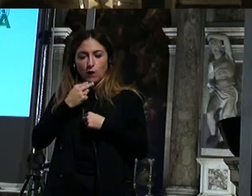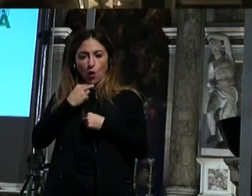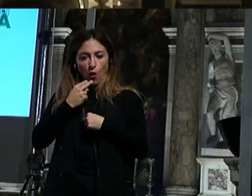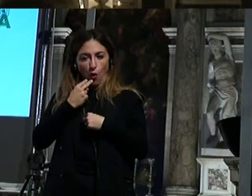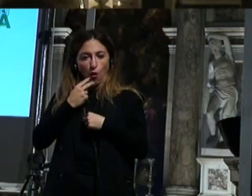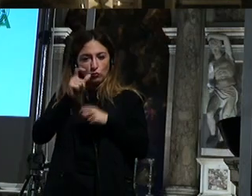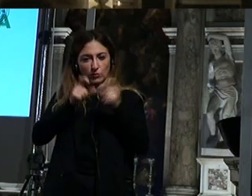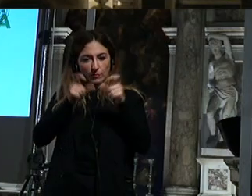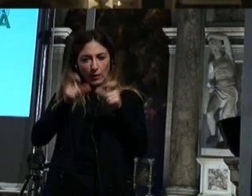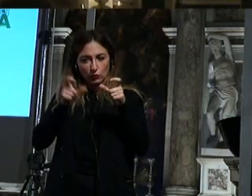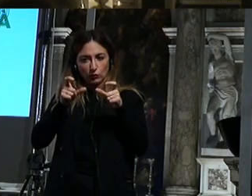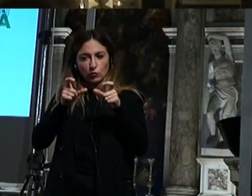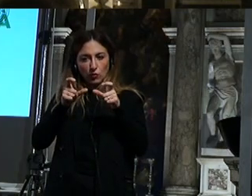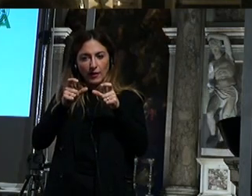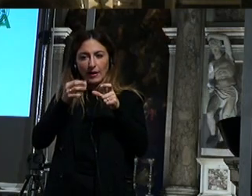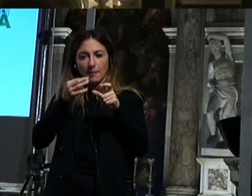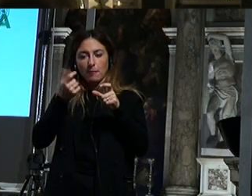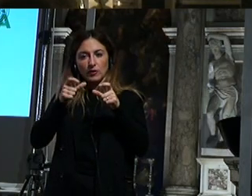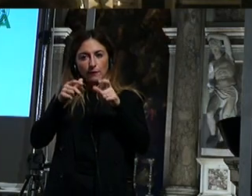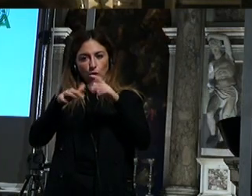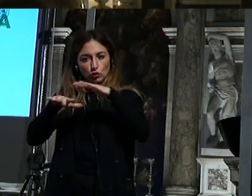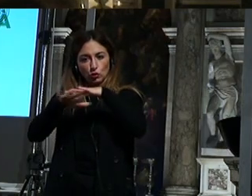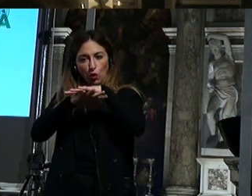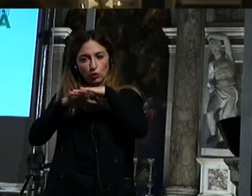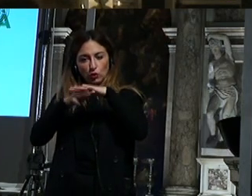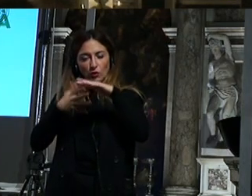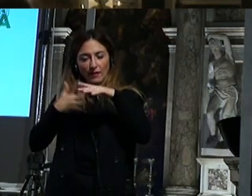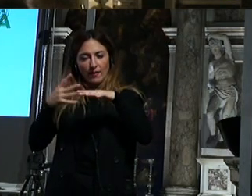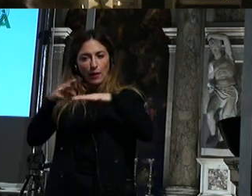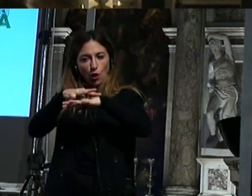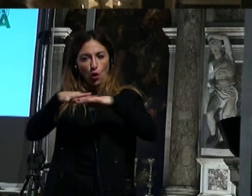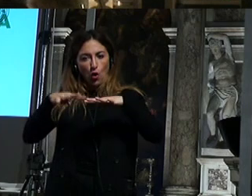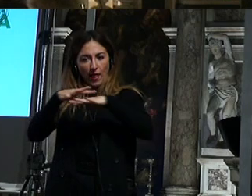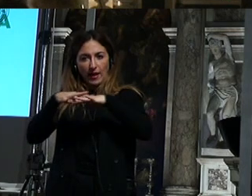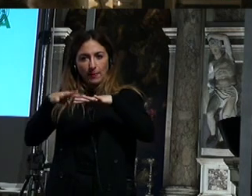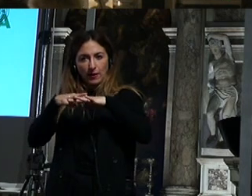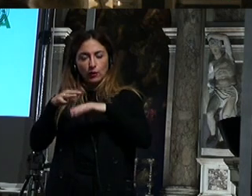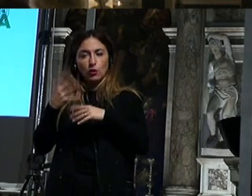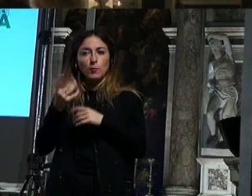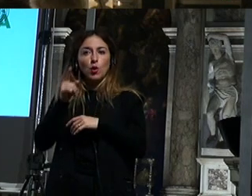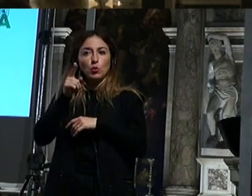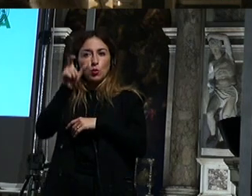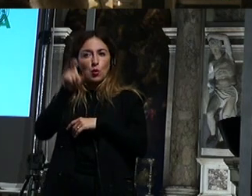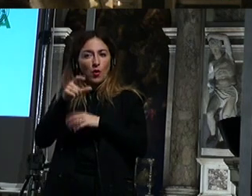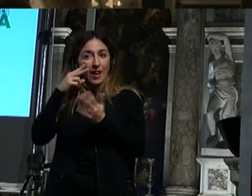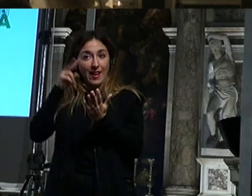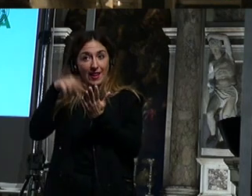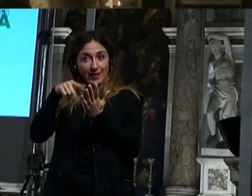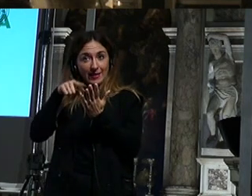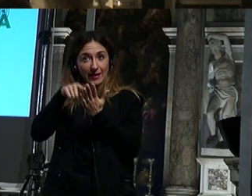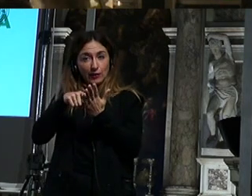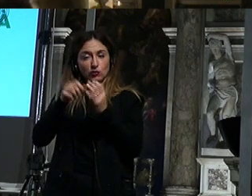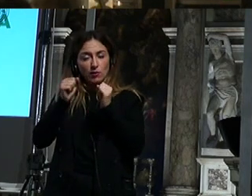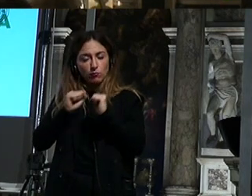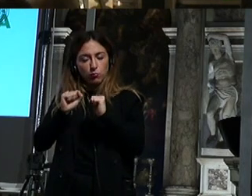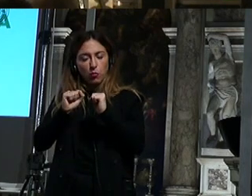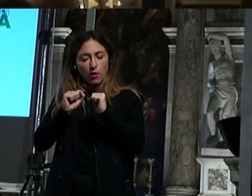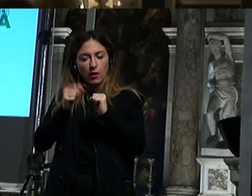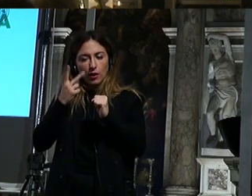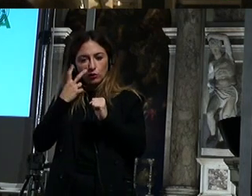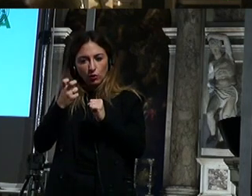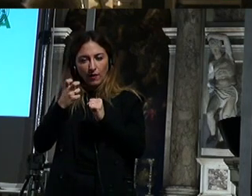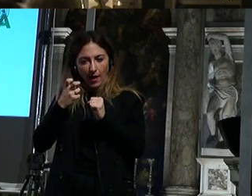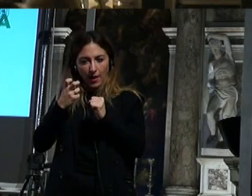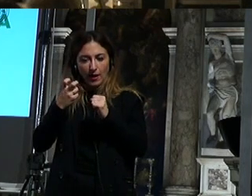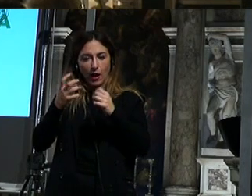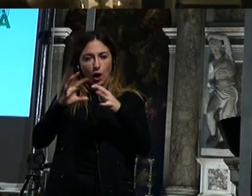of the language, but you as a reader will pick up an echo and you'll understand a connection between 2 voices. So all of that to me